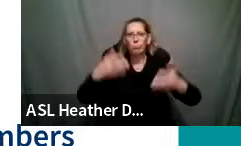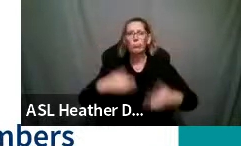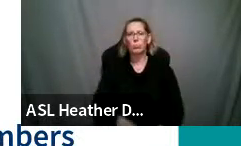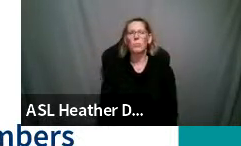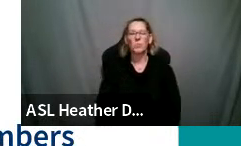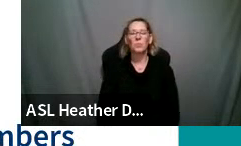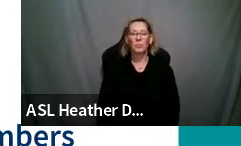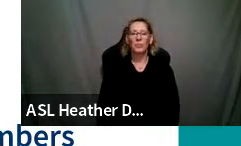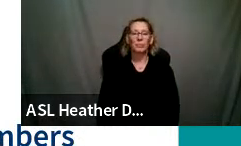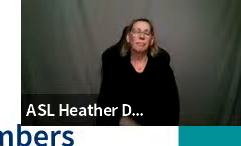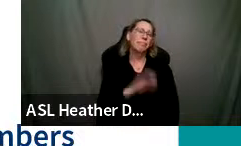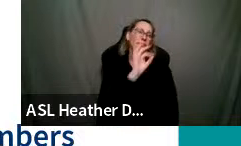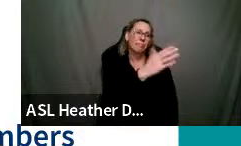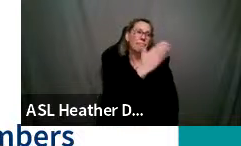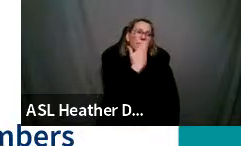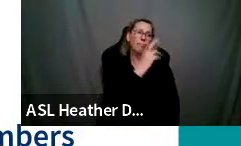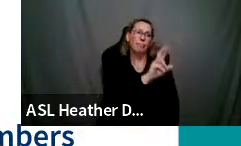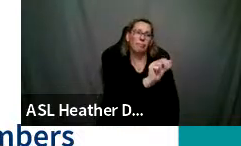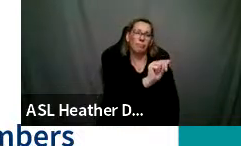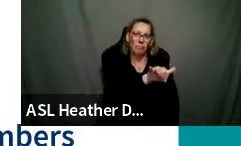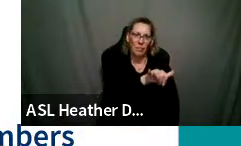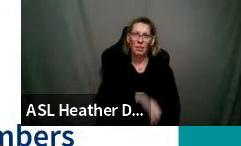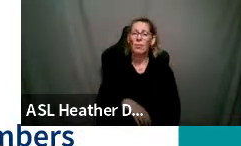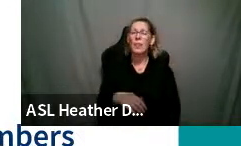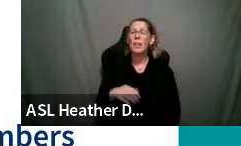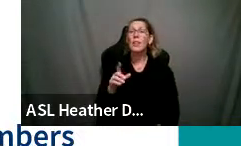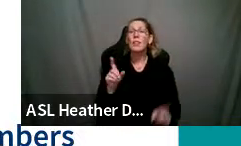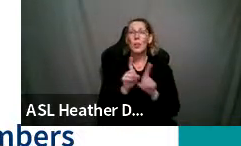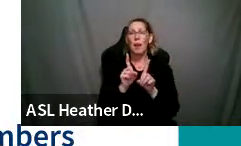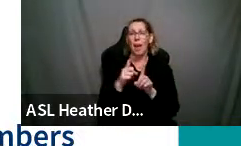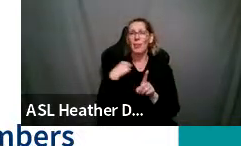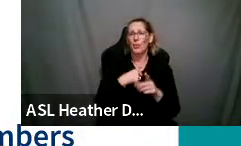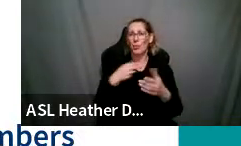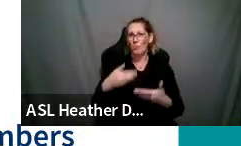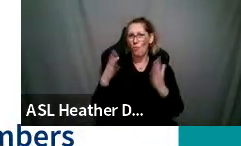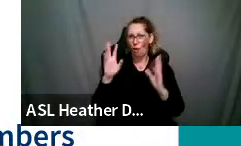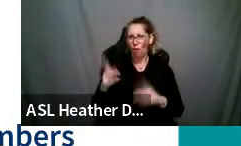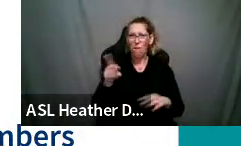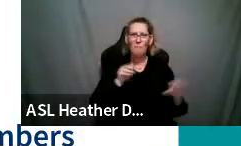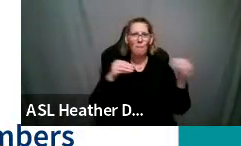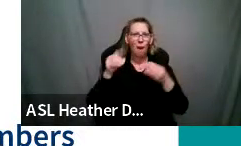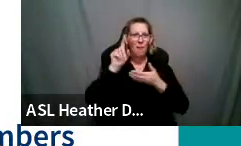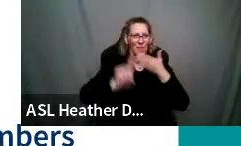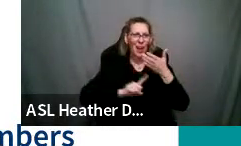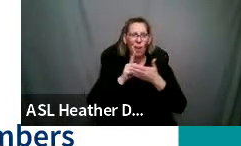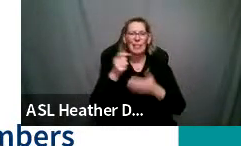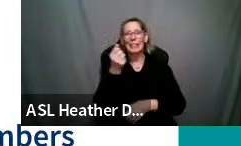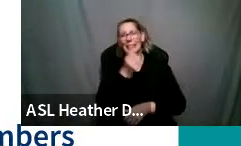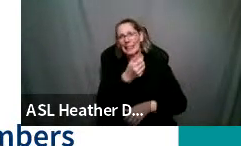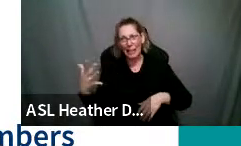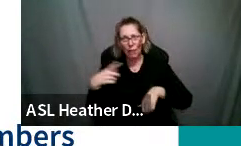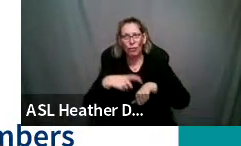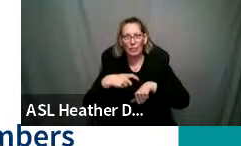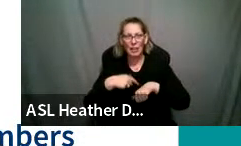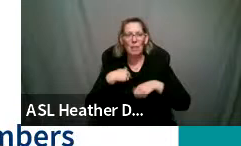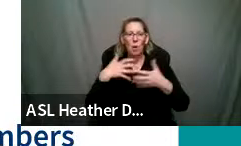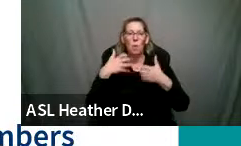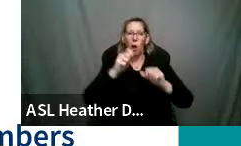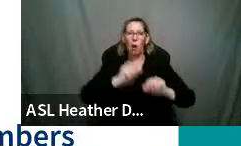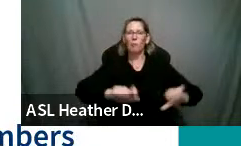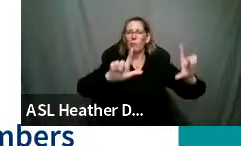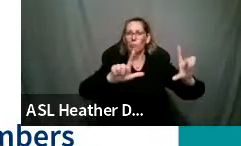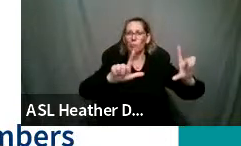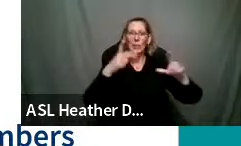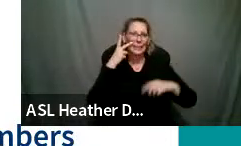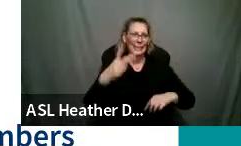Yeah. Thank you, Ray. And as we've brought up office hours several times tonight, I just wanted to put up that slide so you can see the